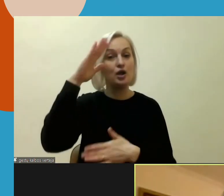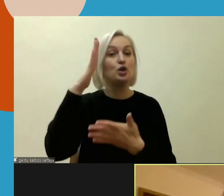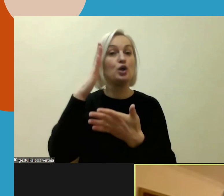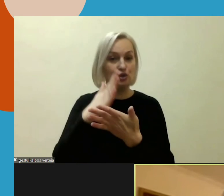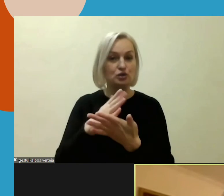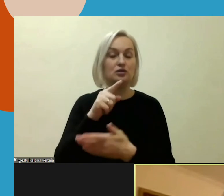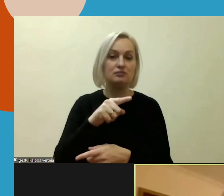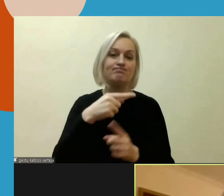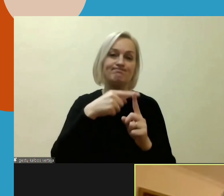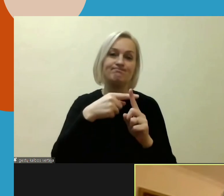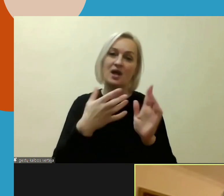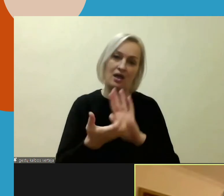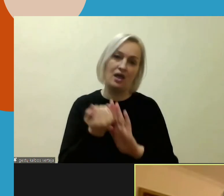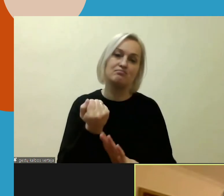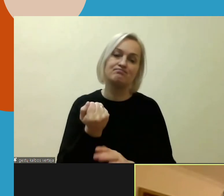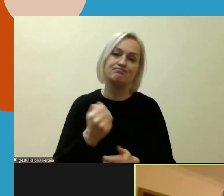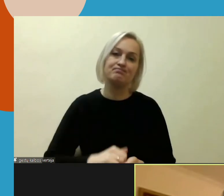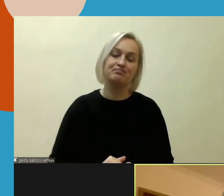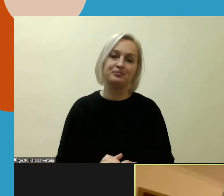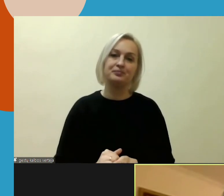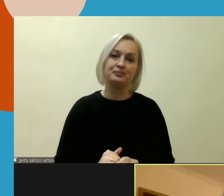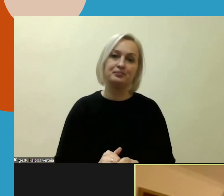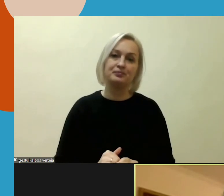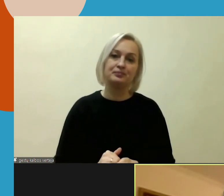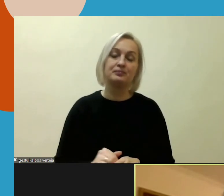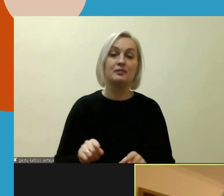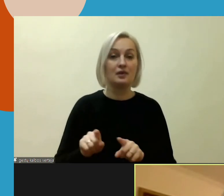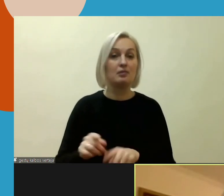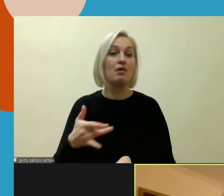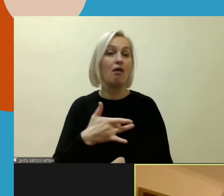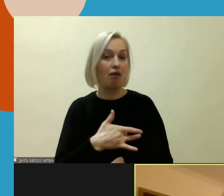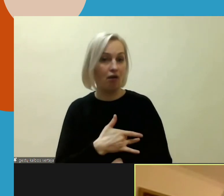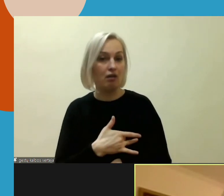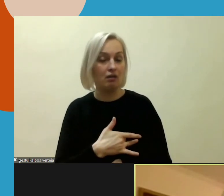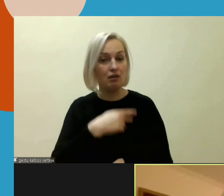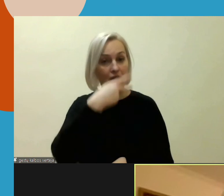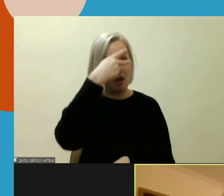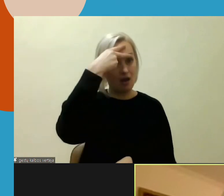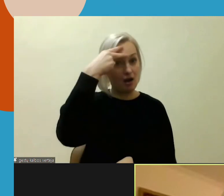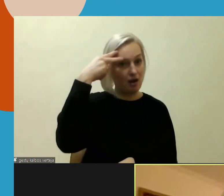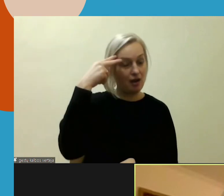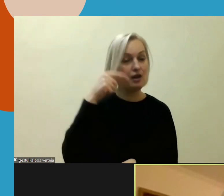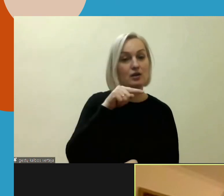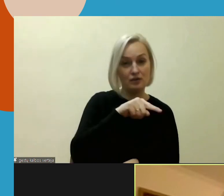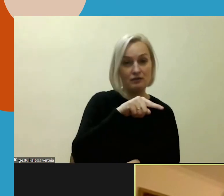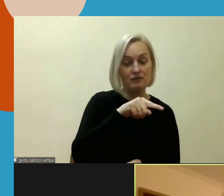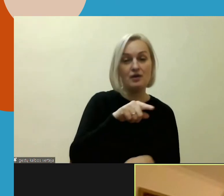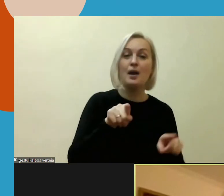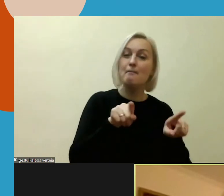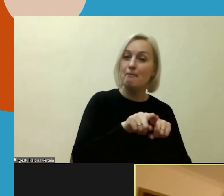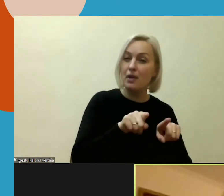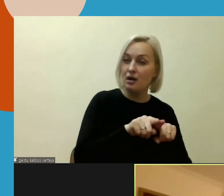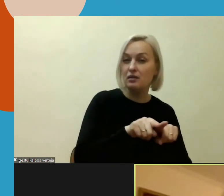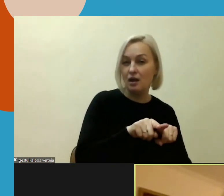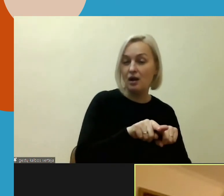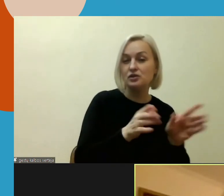explore having a parallel system to the iReport system. And as I've said, we're in the process of making